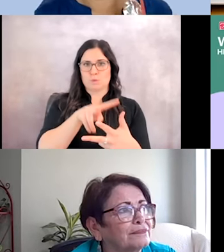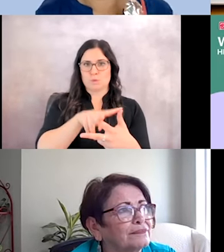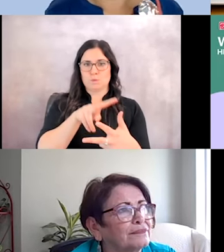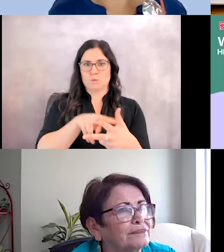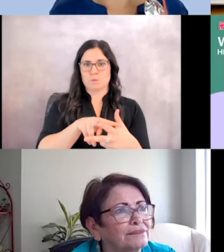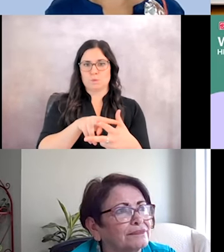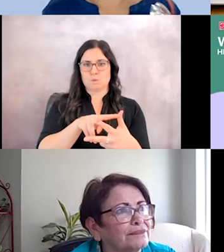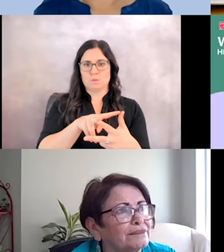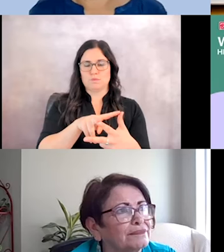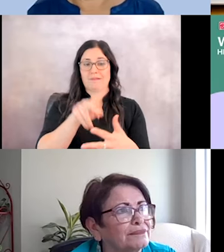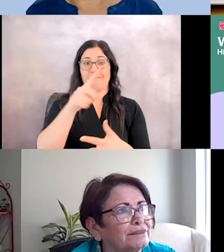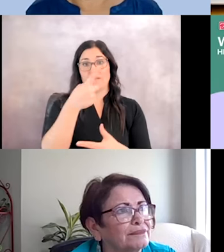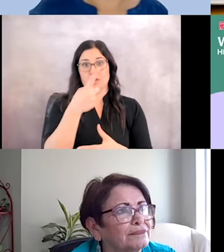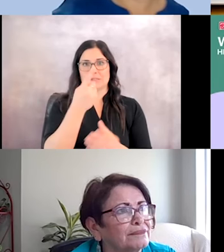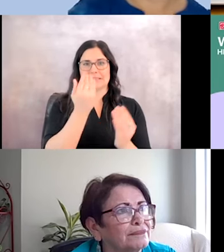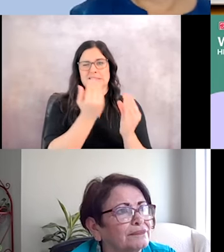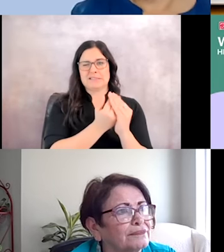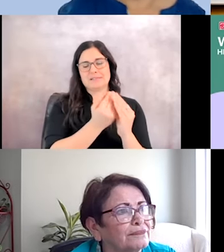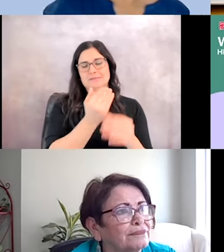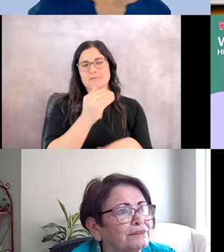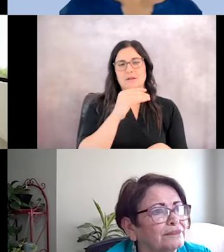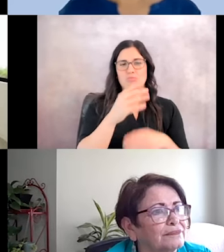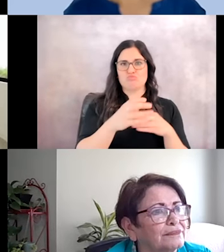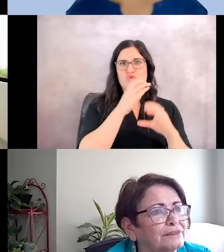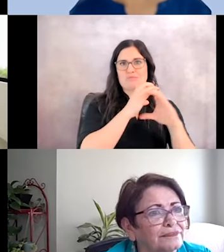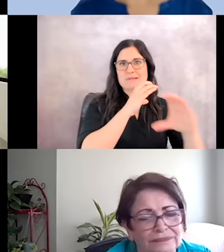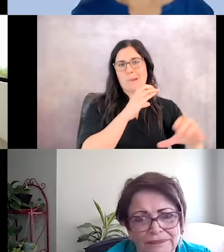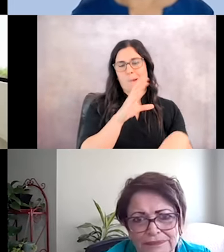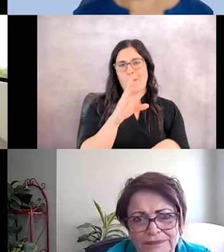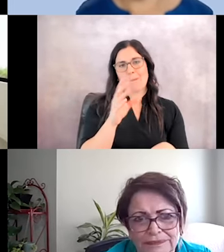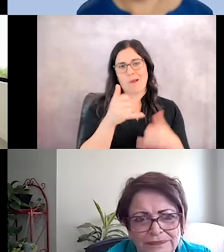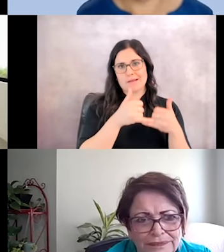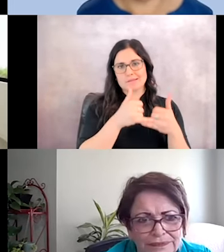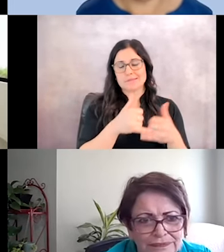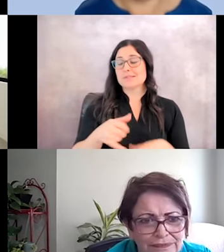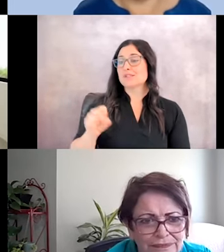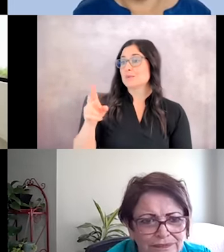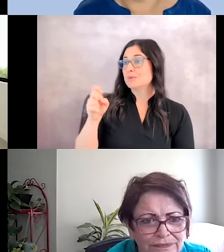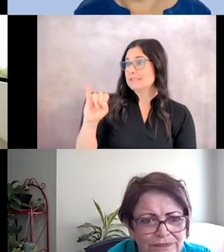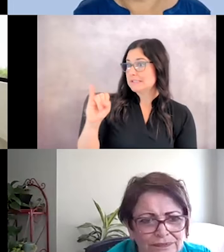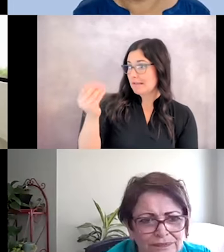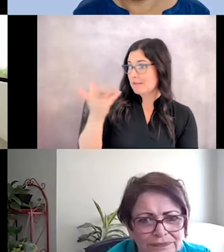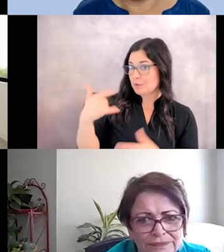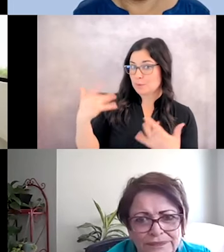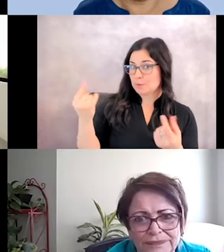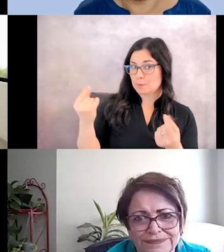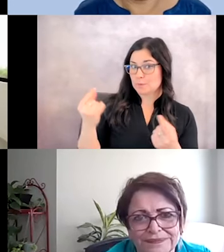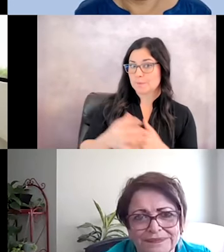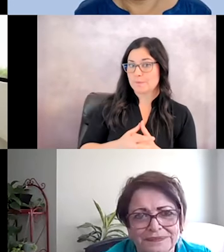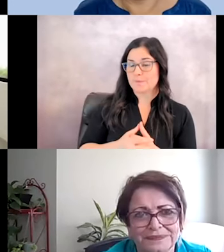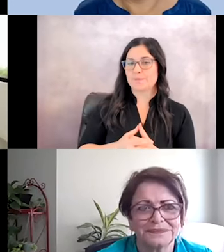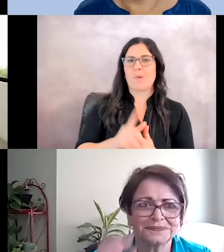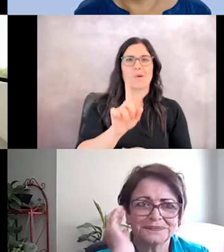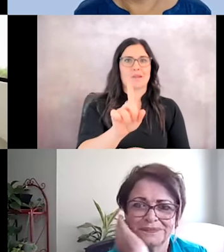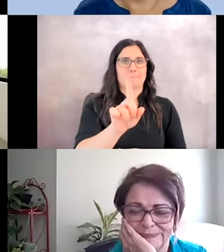we'll do the first tortilla burritos first. Susie, tell them what you did. This is so cool. Hold